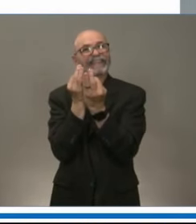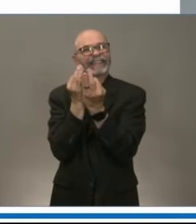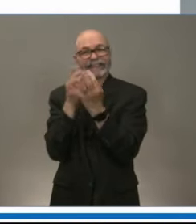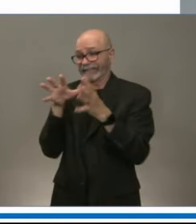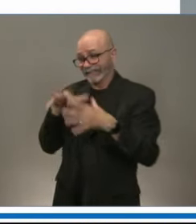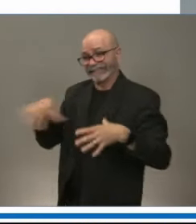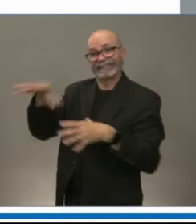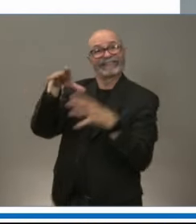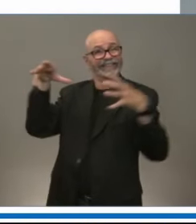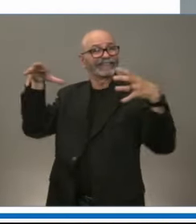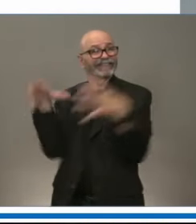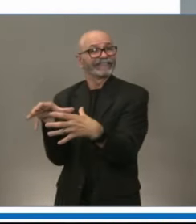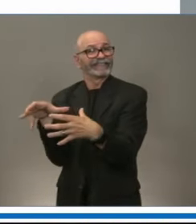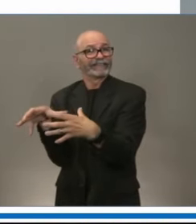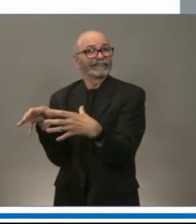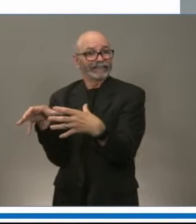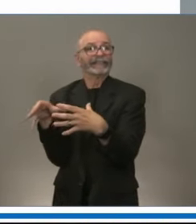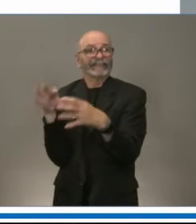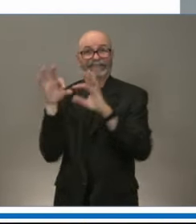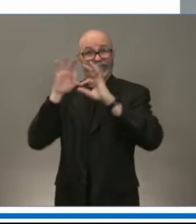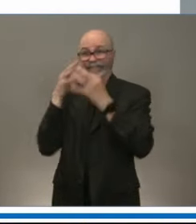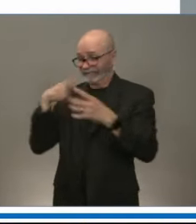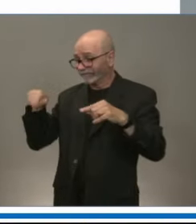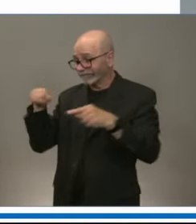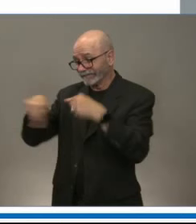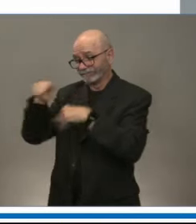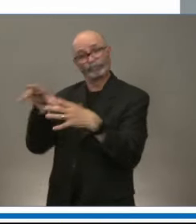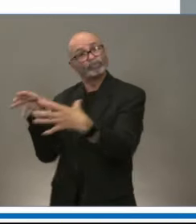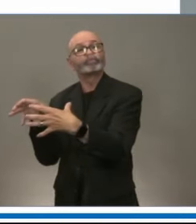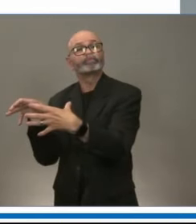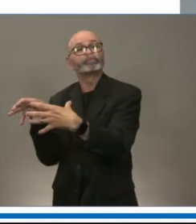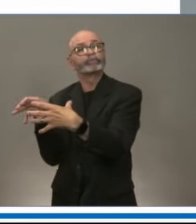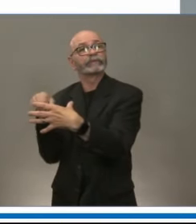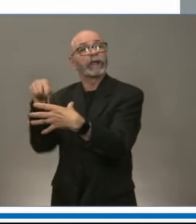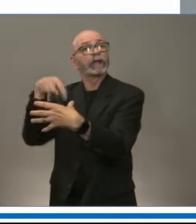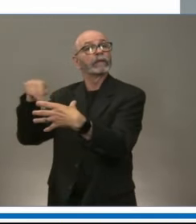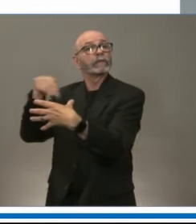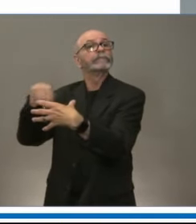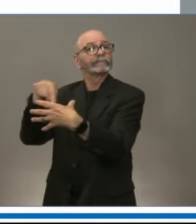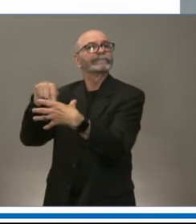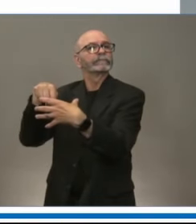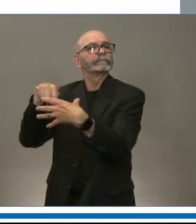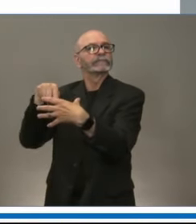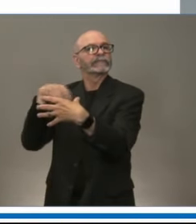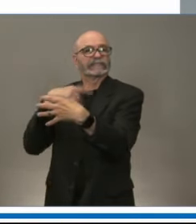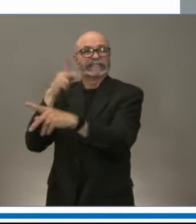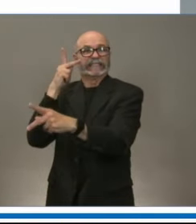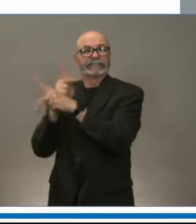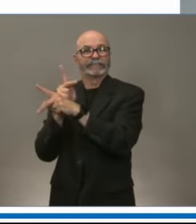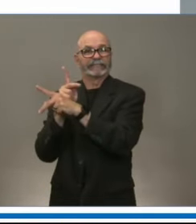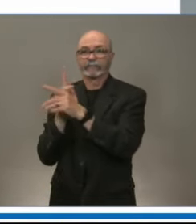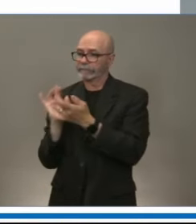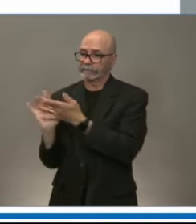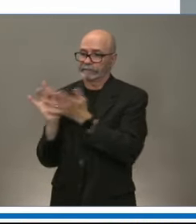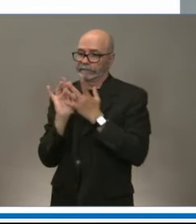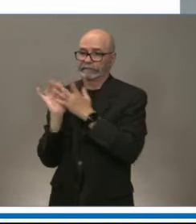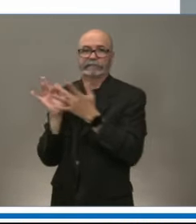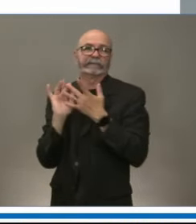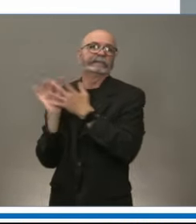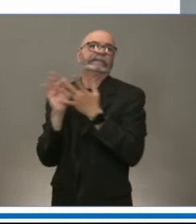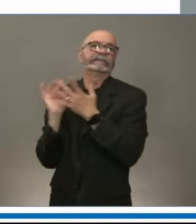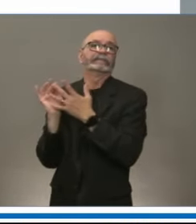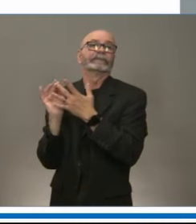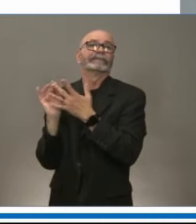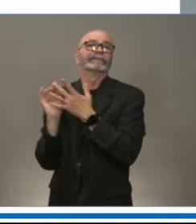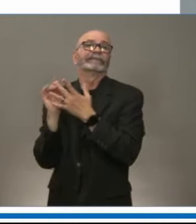of people together, that we need to think about that's that unit that has to stay connected but isolated from the rest of the community as